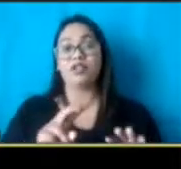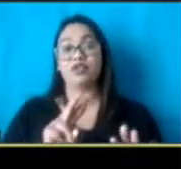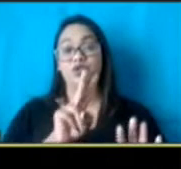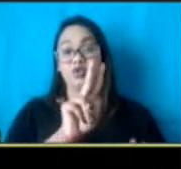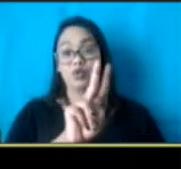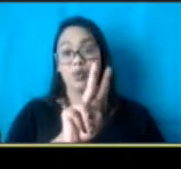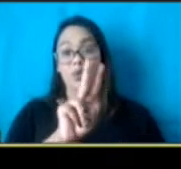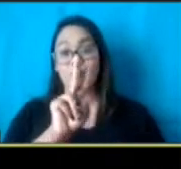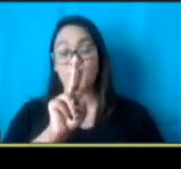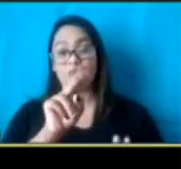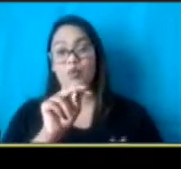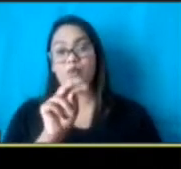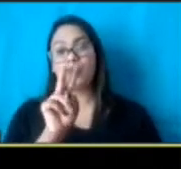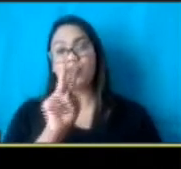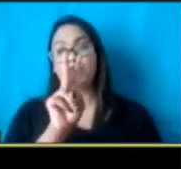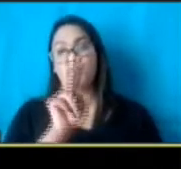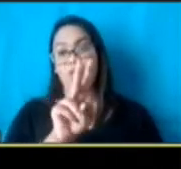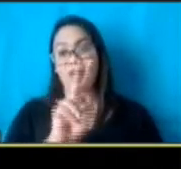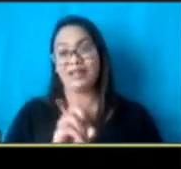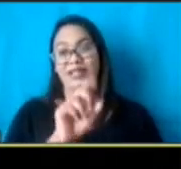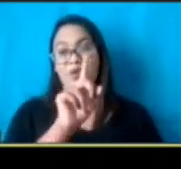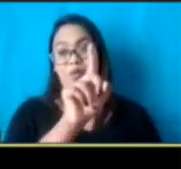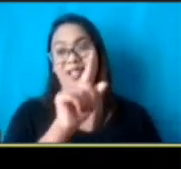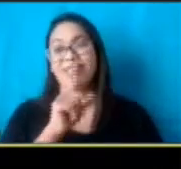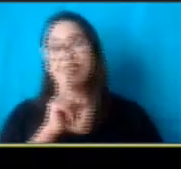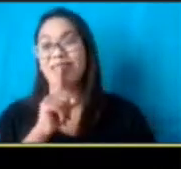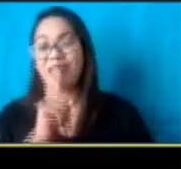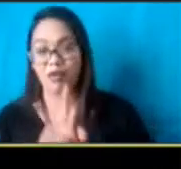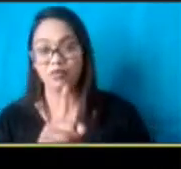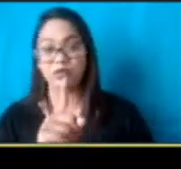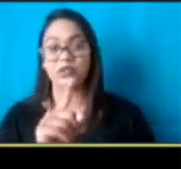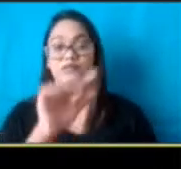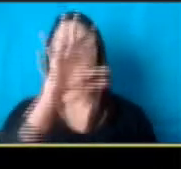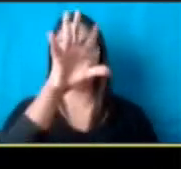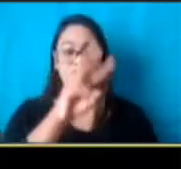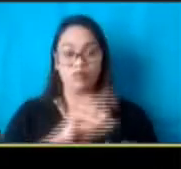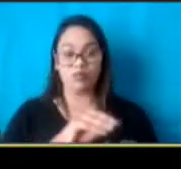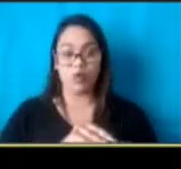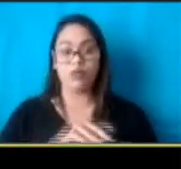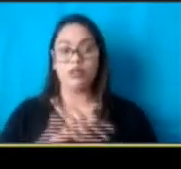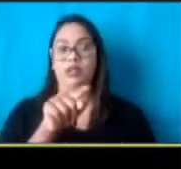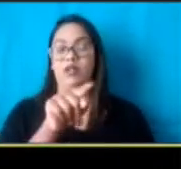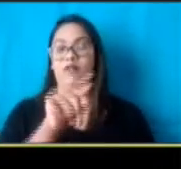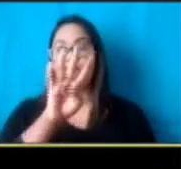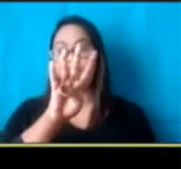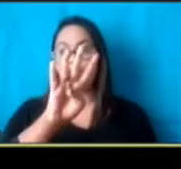21,453 available beds or operational beds in the province, in the public sector that is,